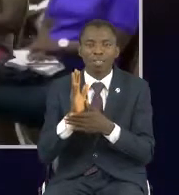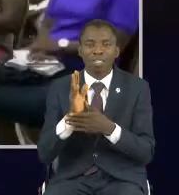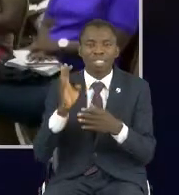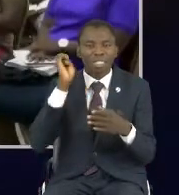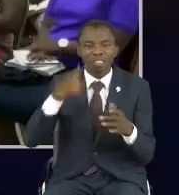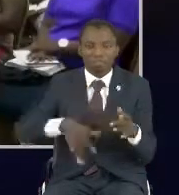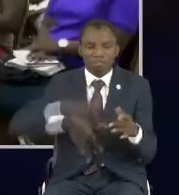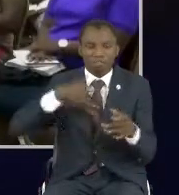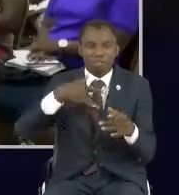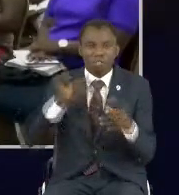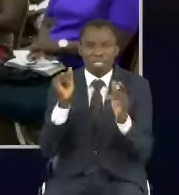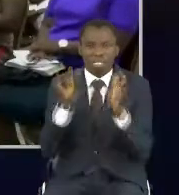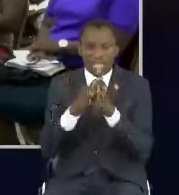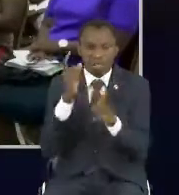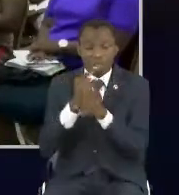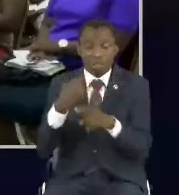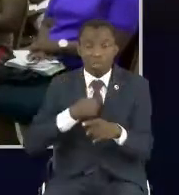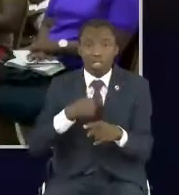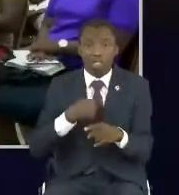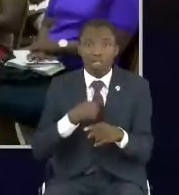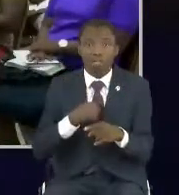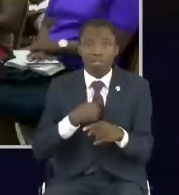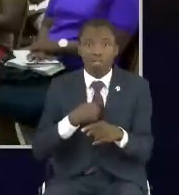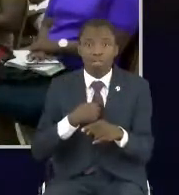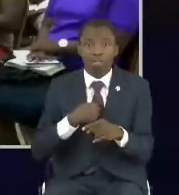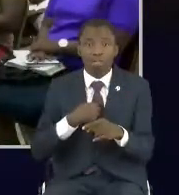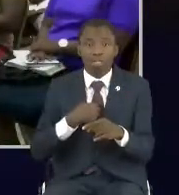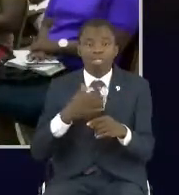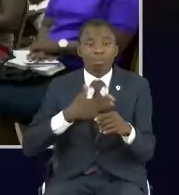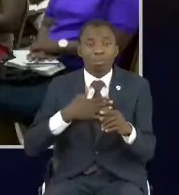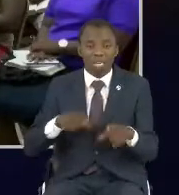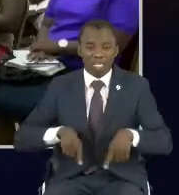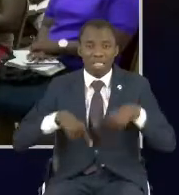that's just me. My little life,